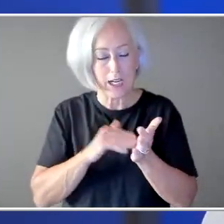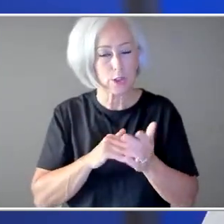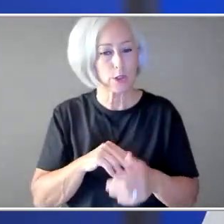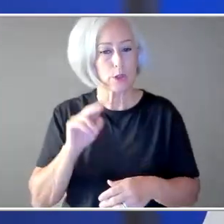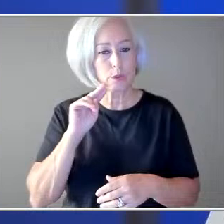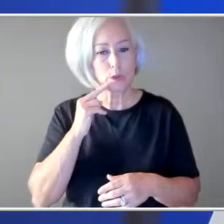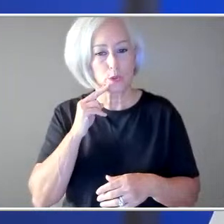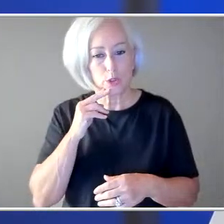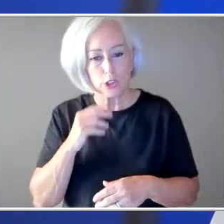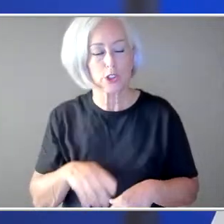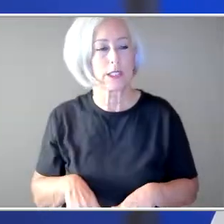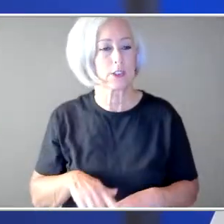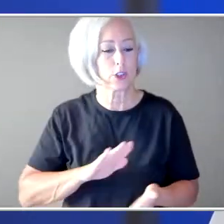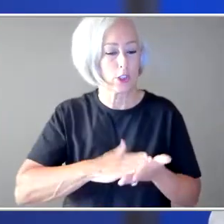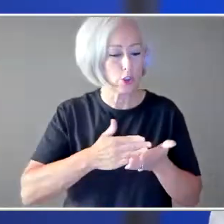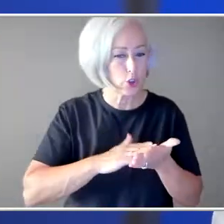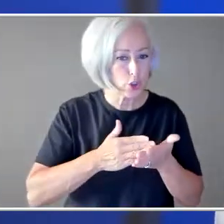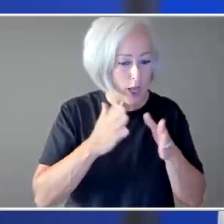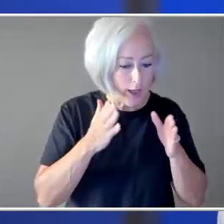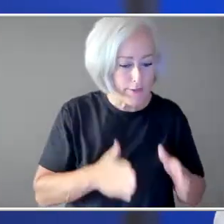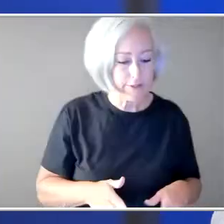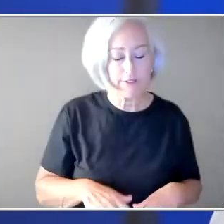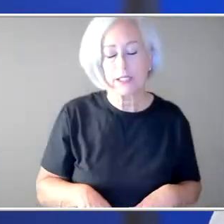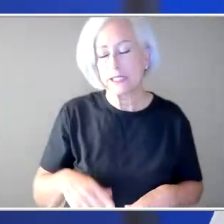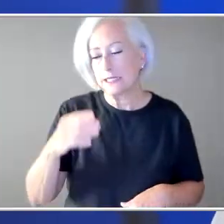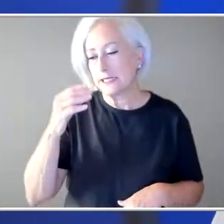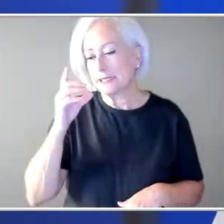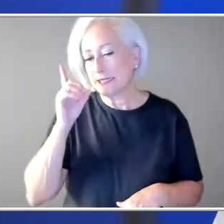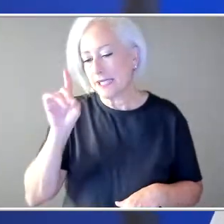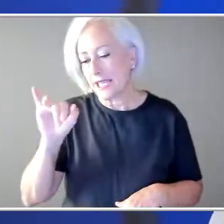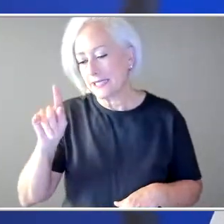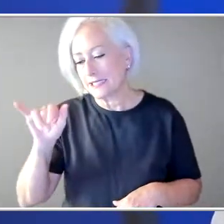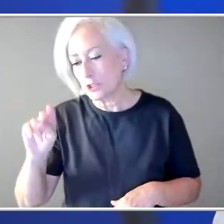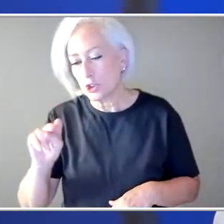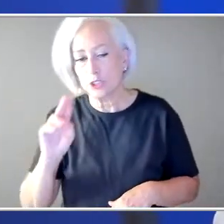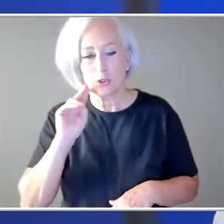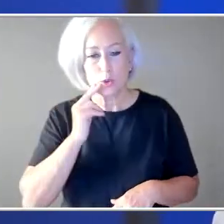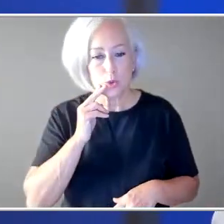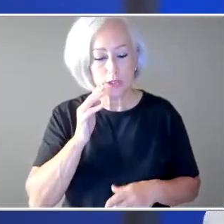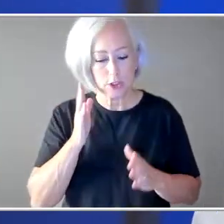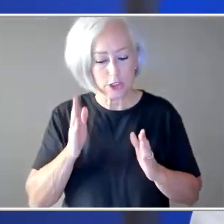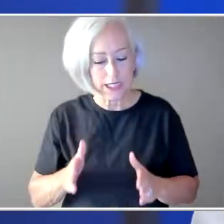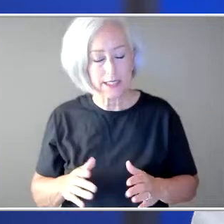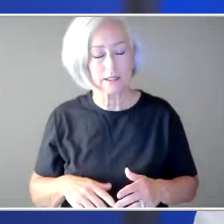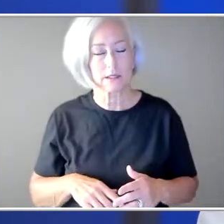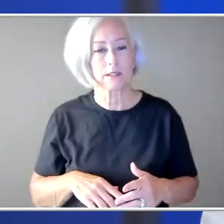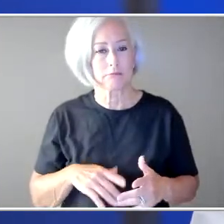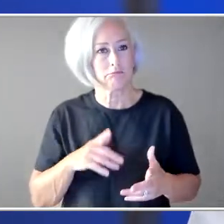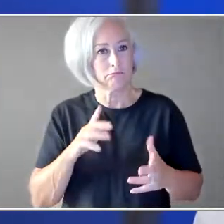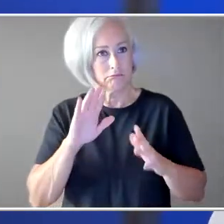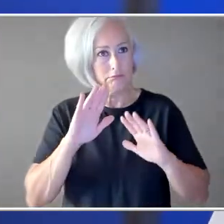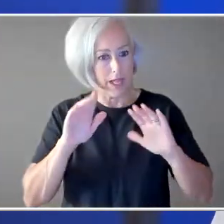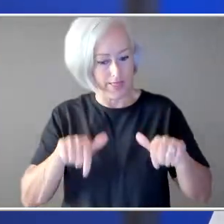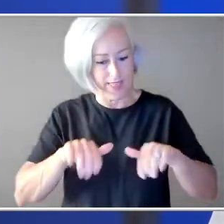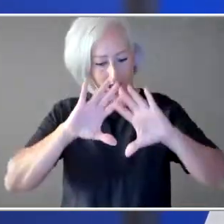chefs, dietitians, and hopefully a patient community to